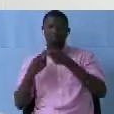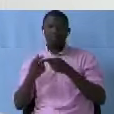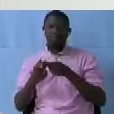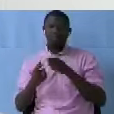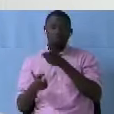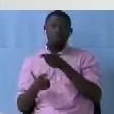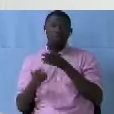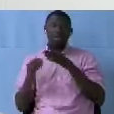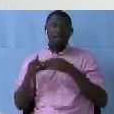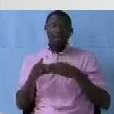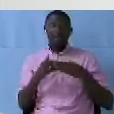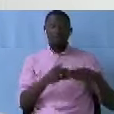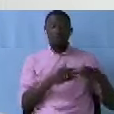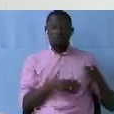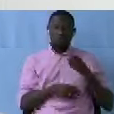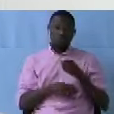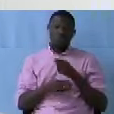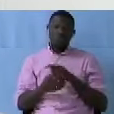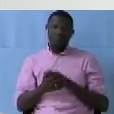Have